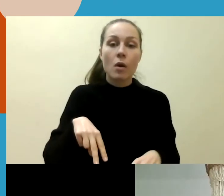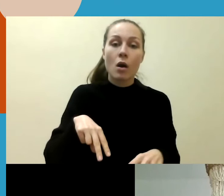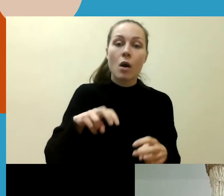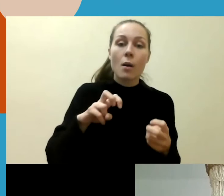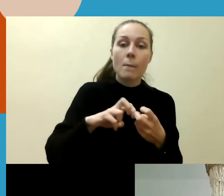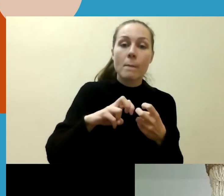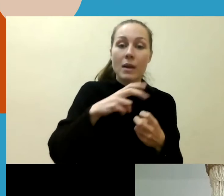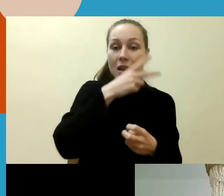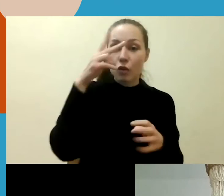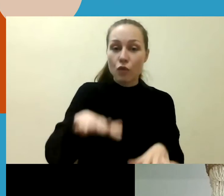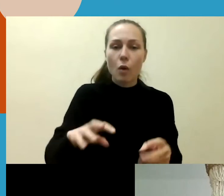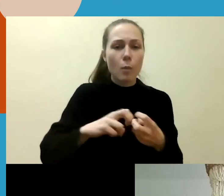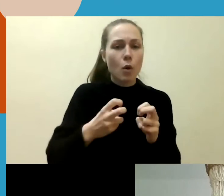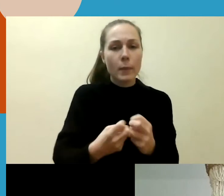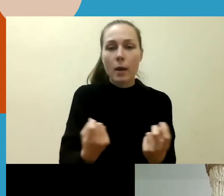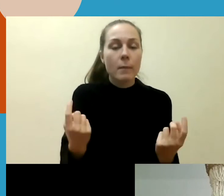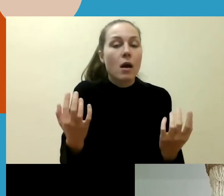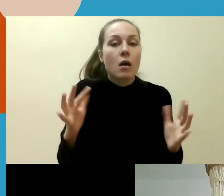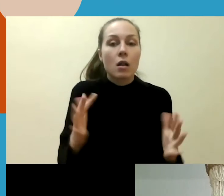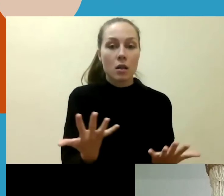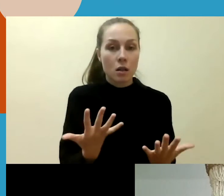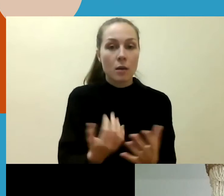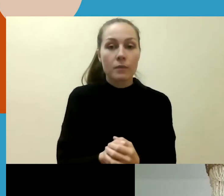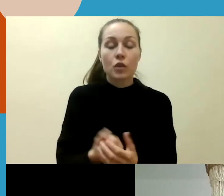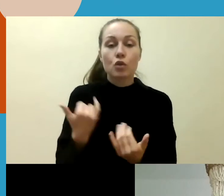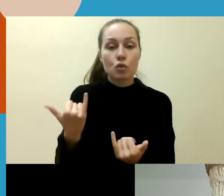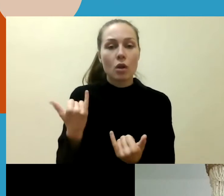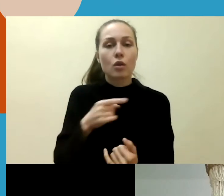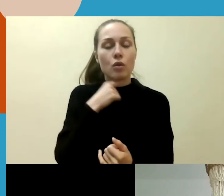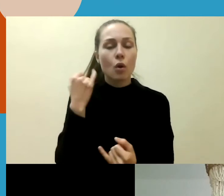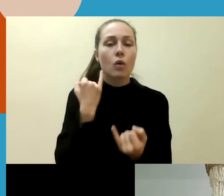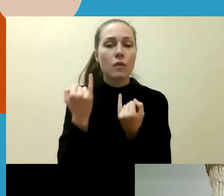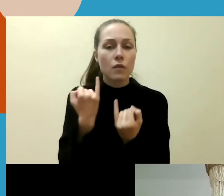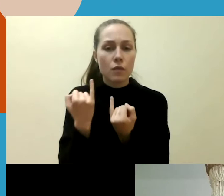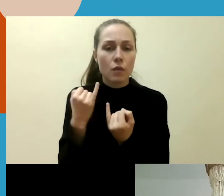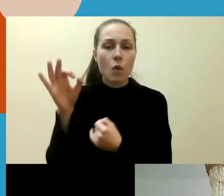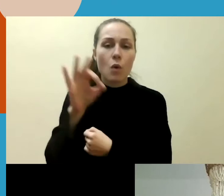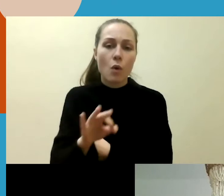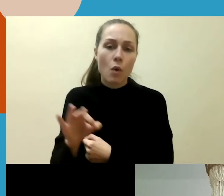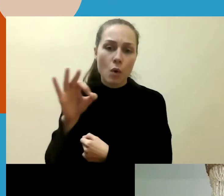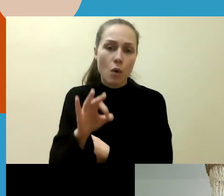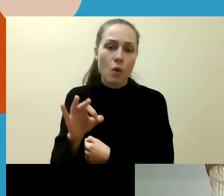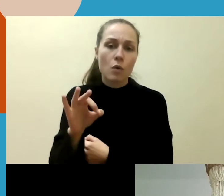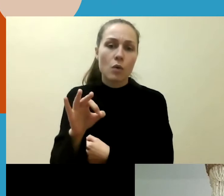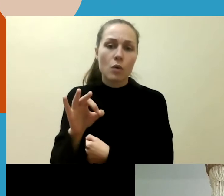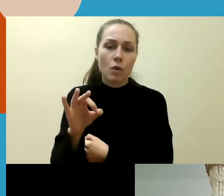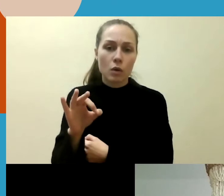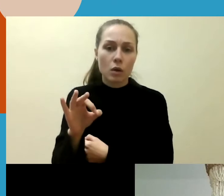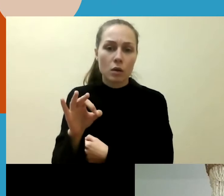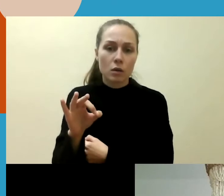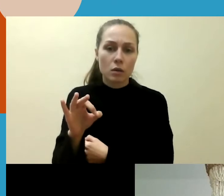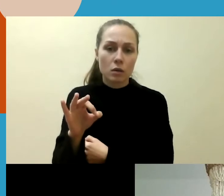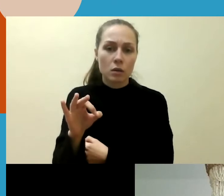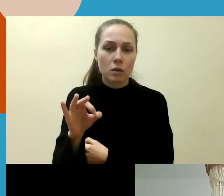We don't know the scope of the problem in Lithuania. Today, we have